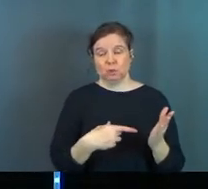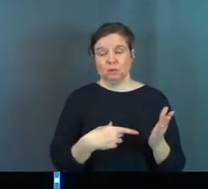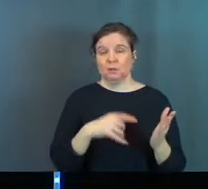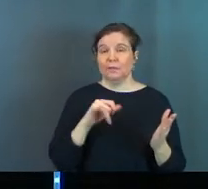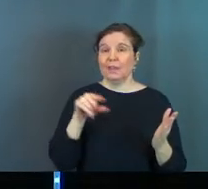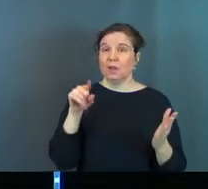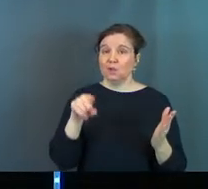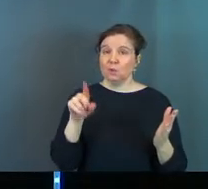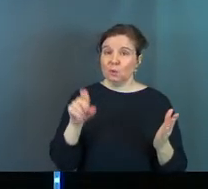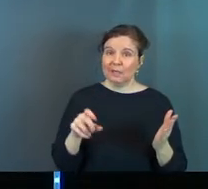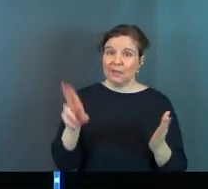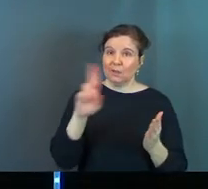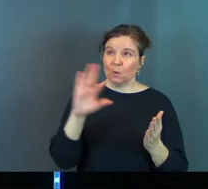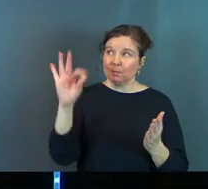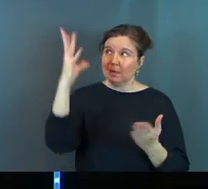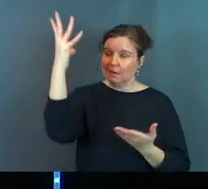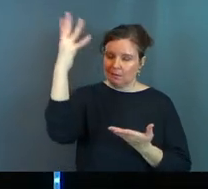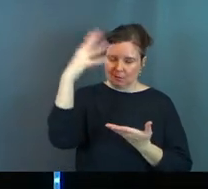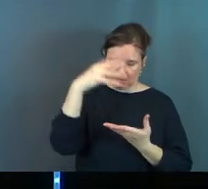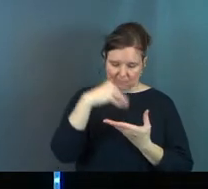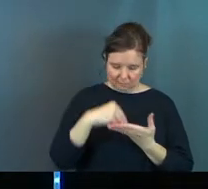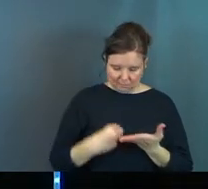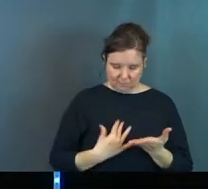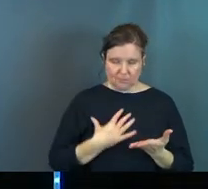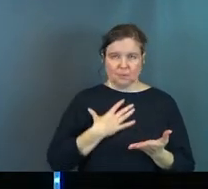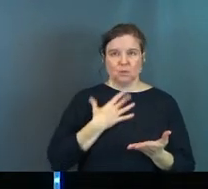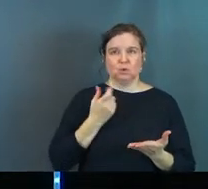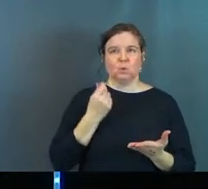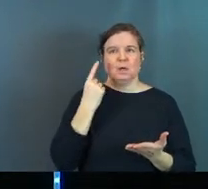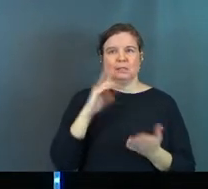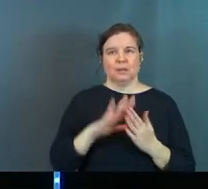is that you need the Holy Spirit to understand this book.